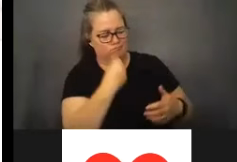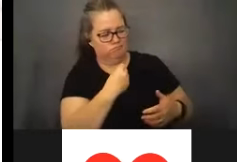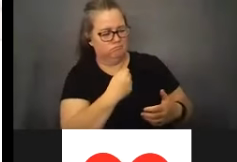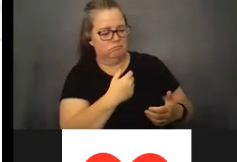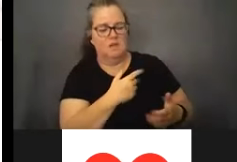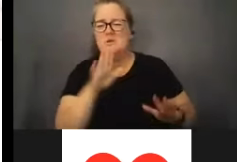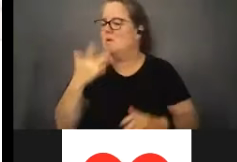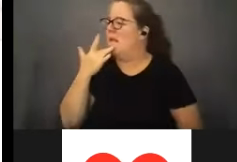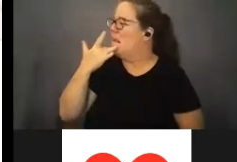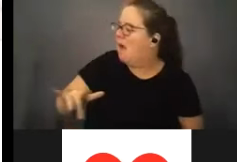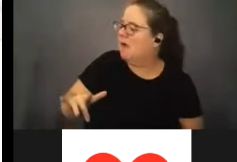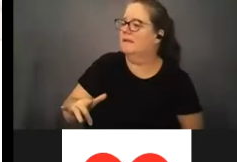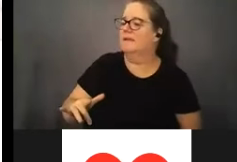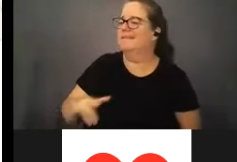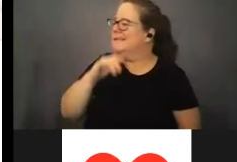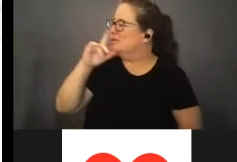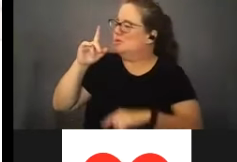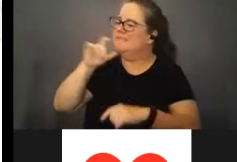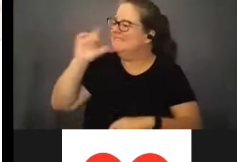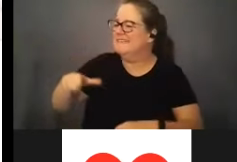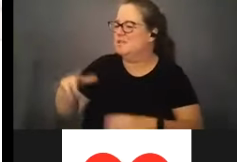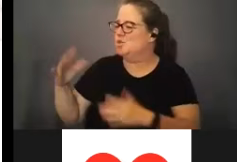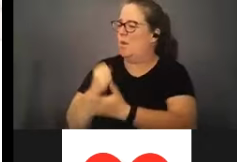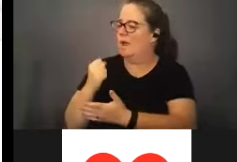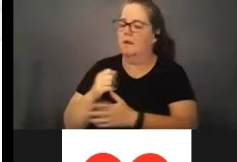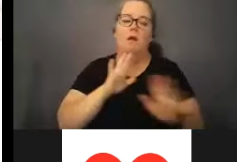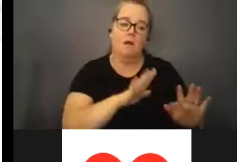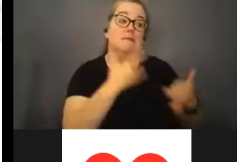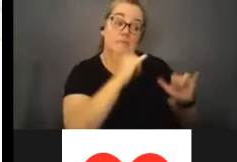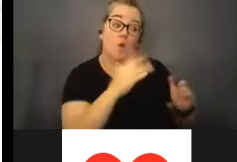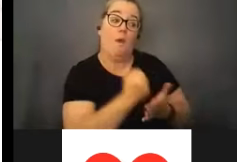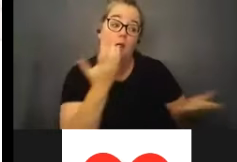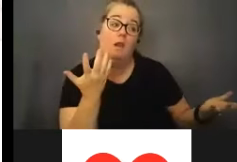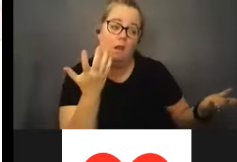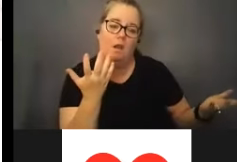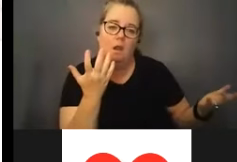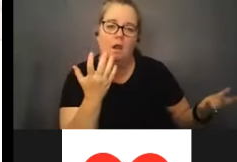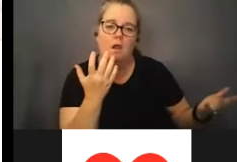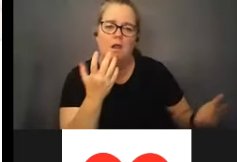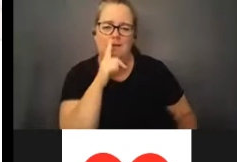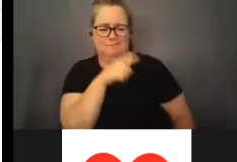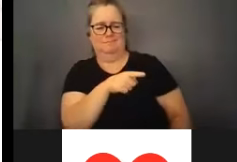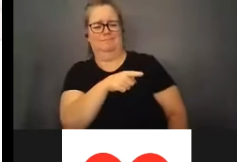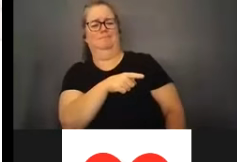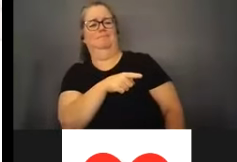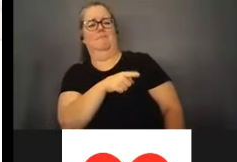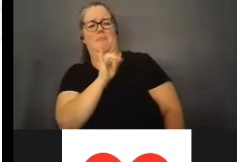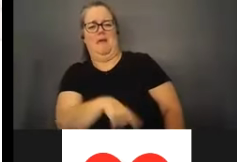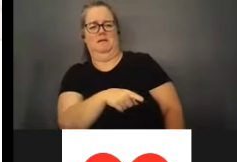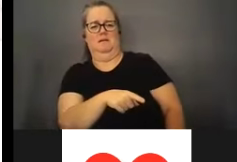had no business winning that game. Look, a win is a win. Yeah, right. Oh, check him out.